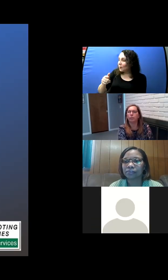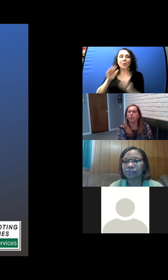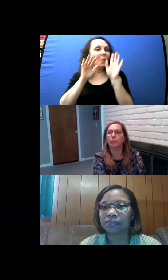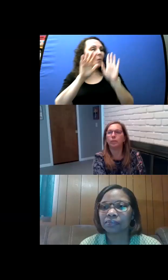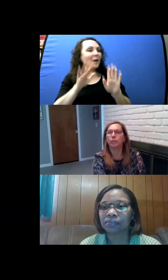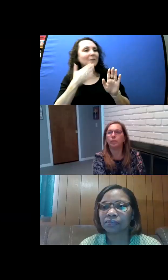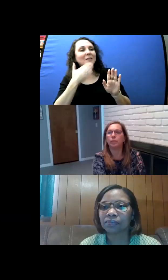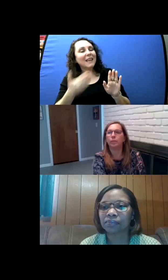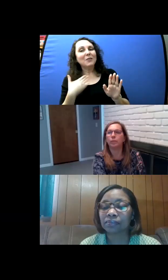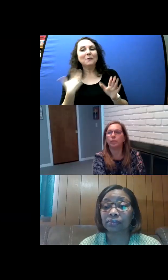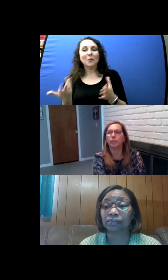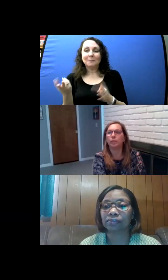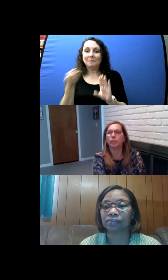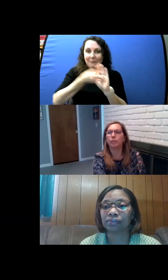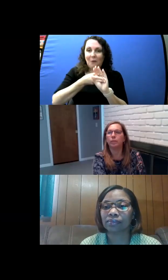problem.